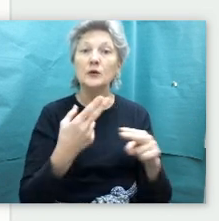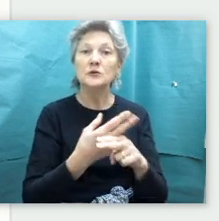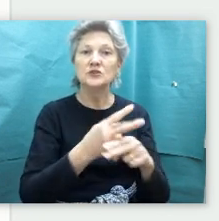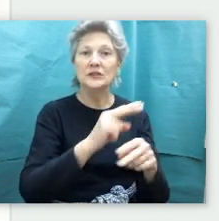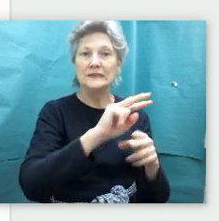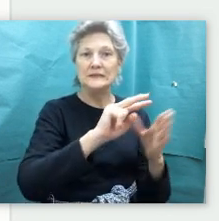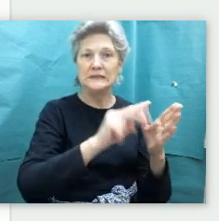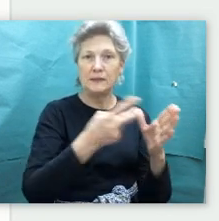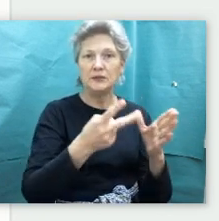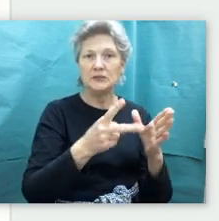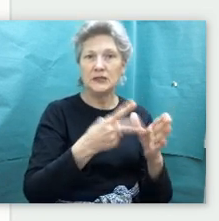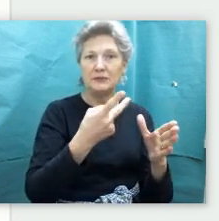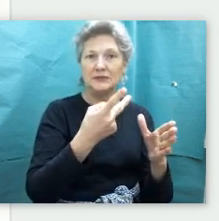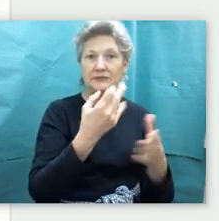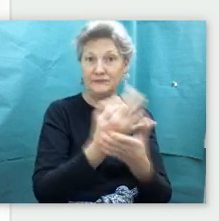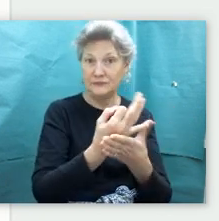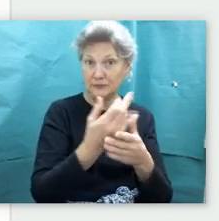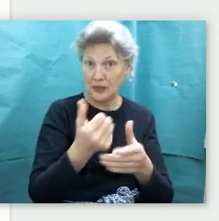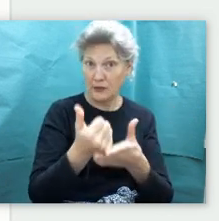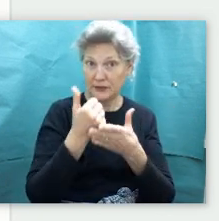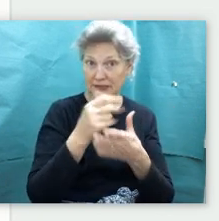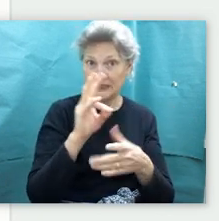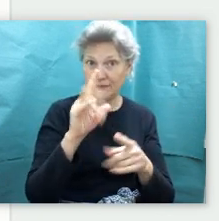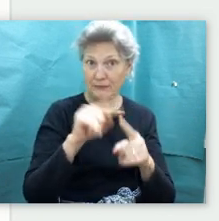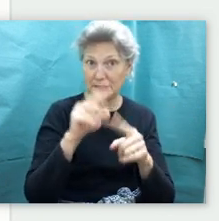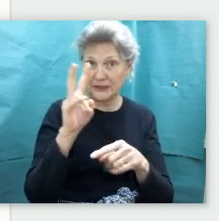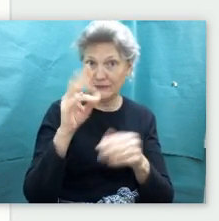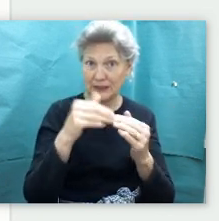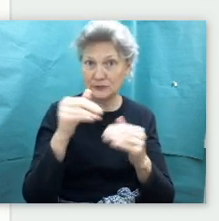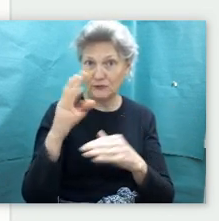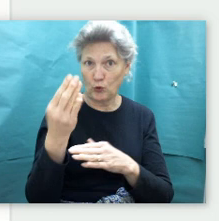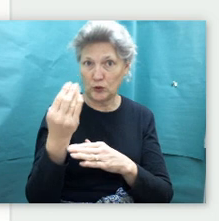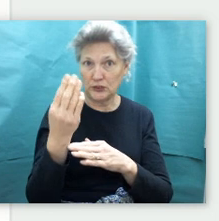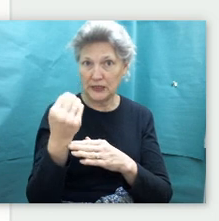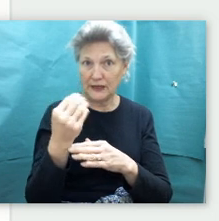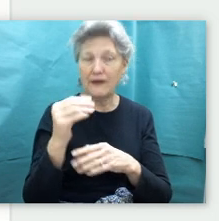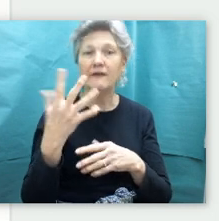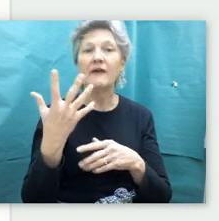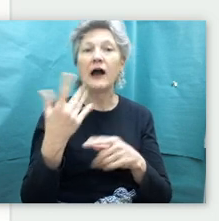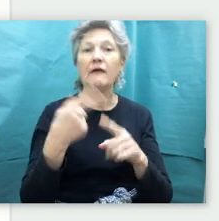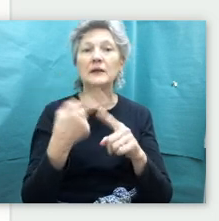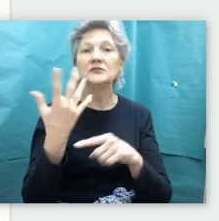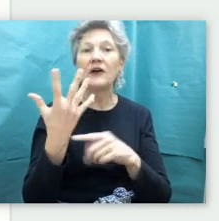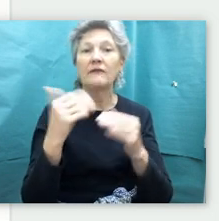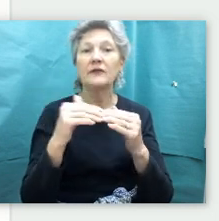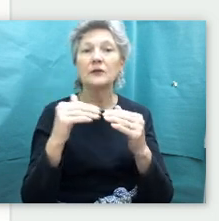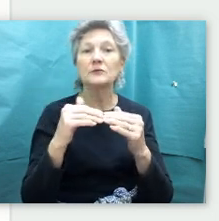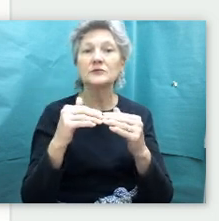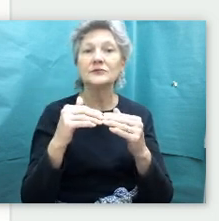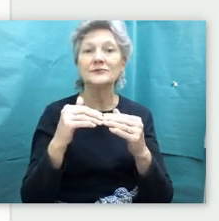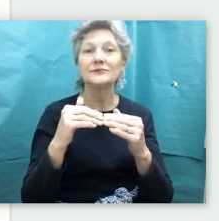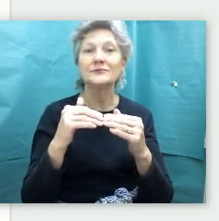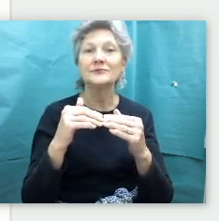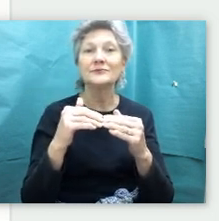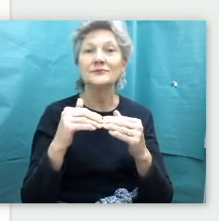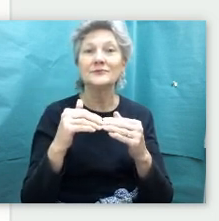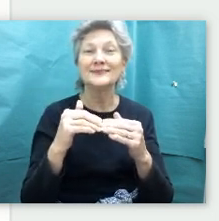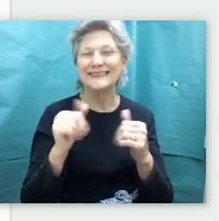facts to help us. 7 plus 7 is 14. You got it. And 5 plus 5